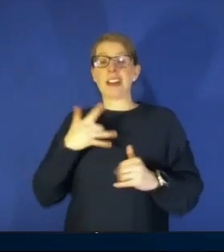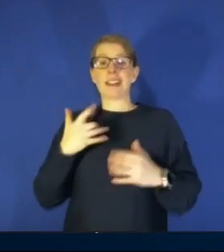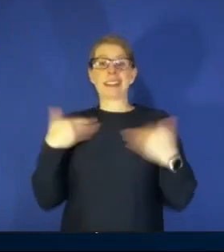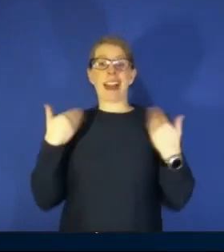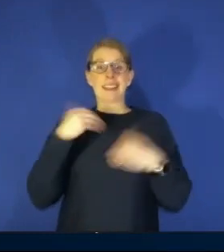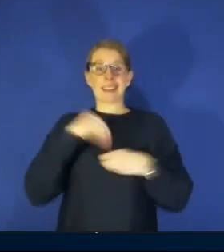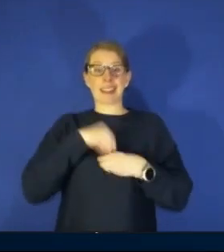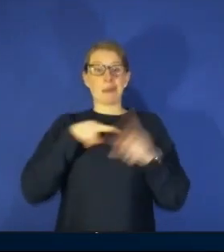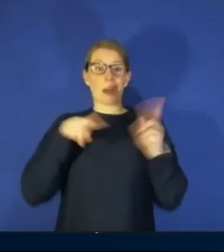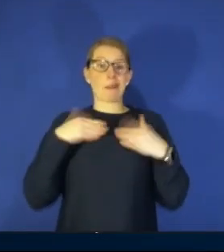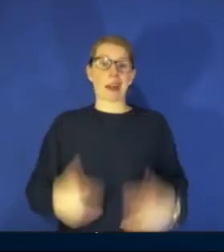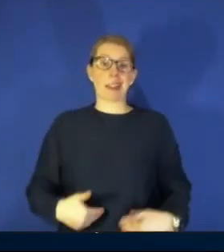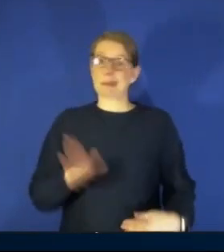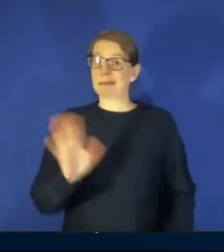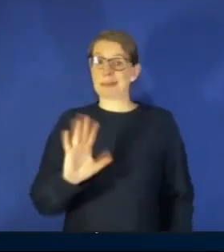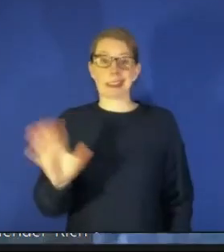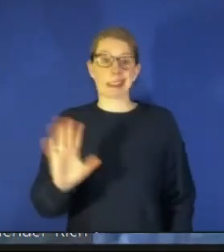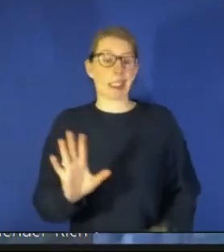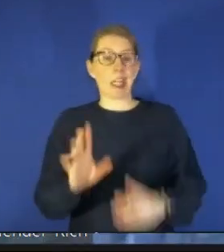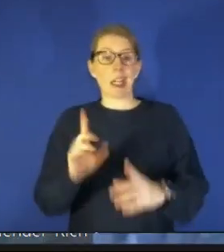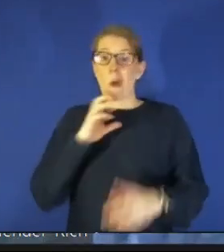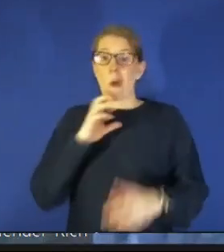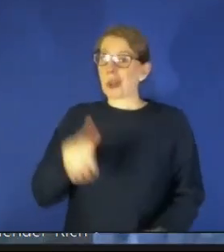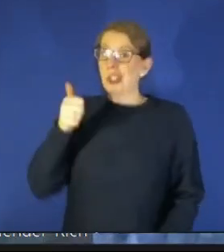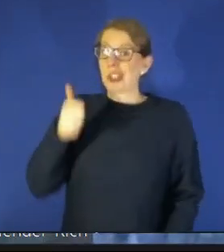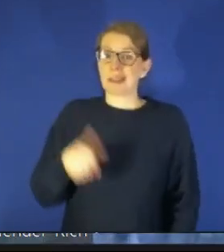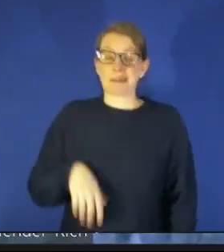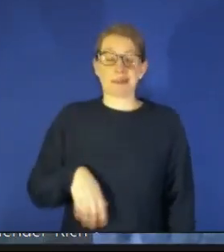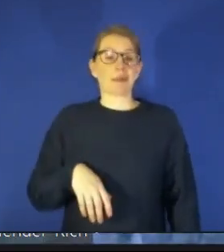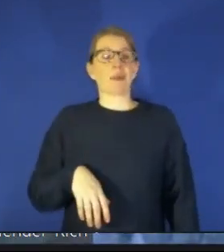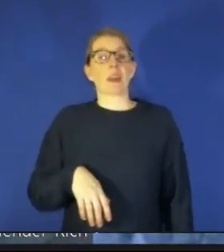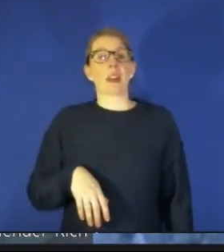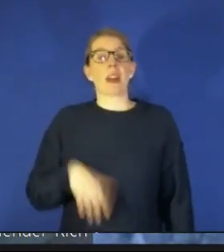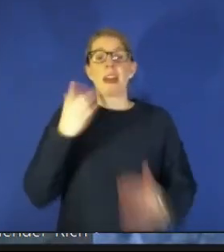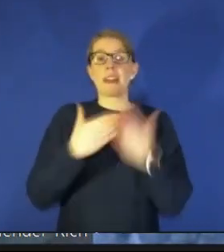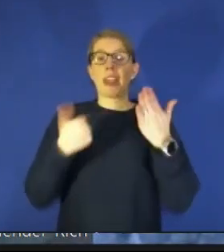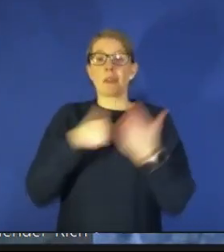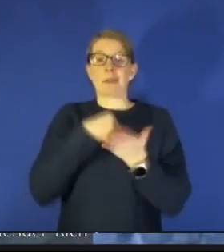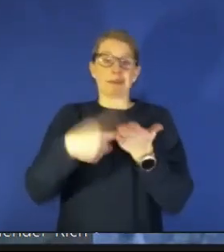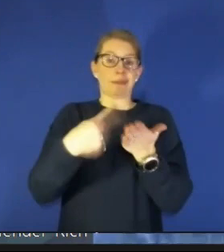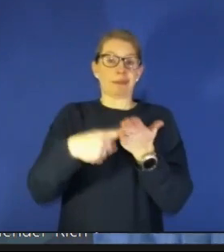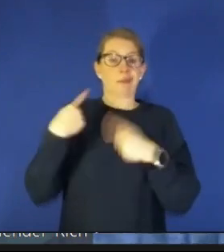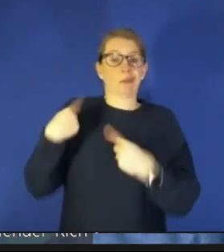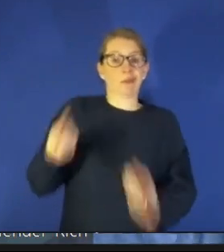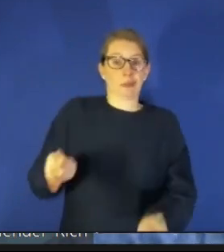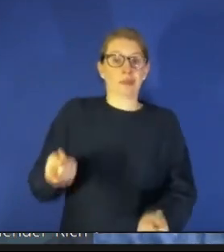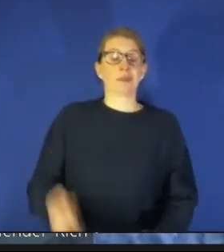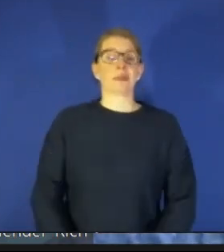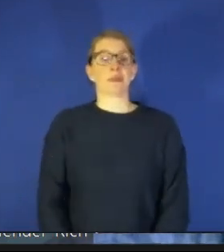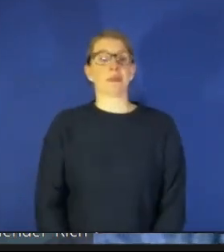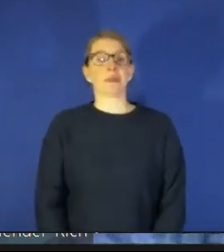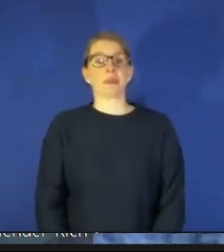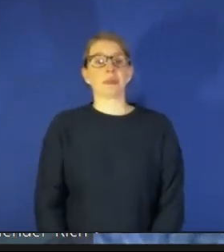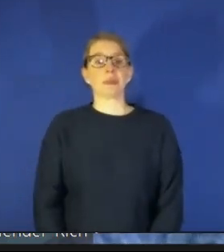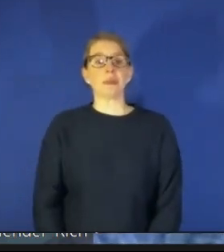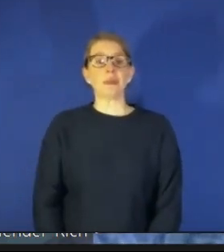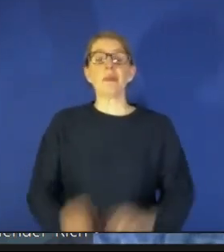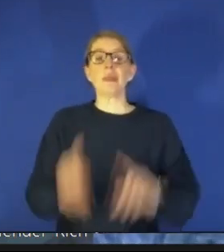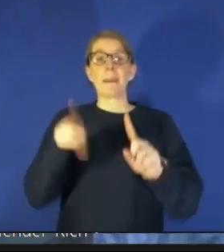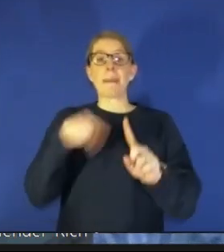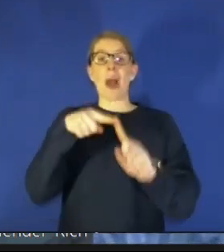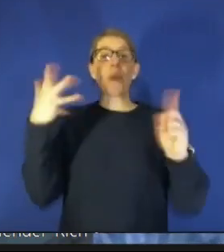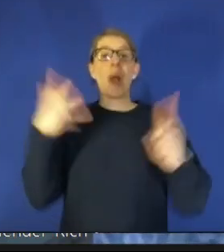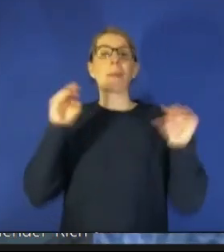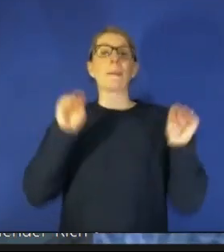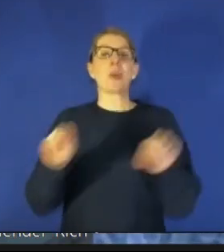something else? I think the theme that we have really talked about in this session has really been about movement, right? So the